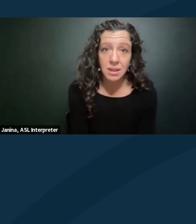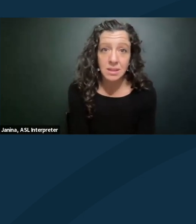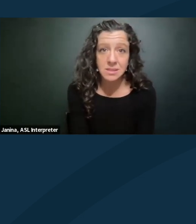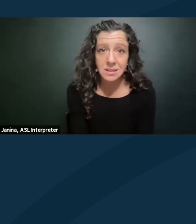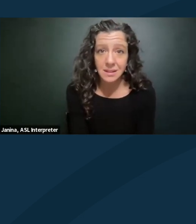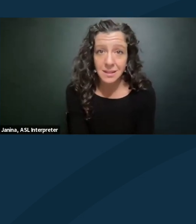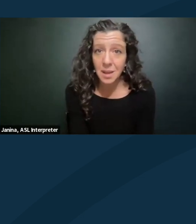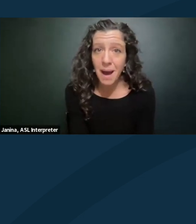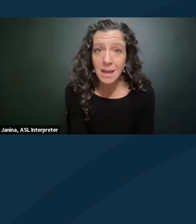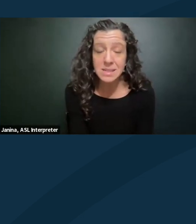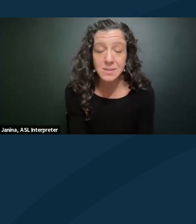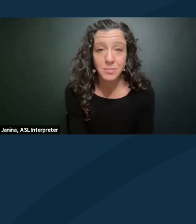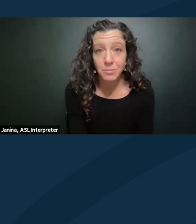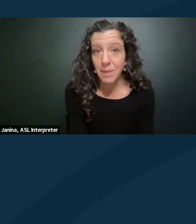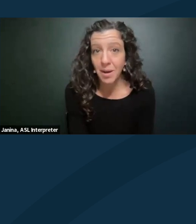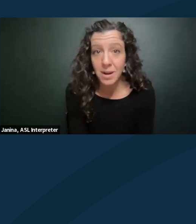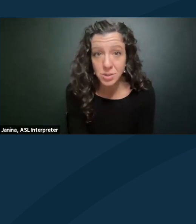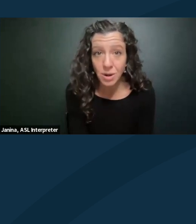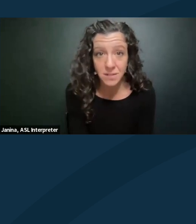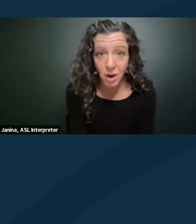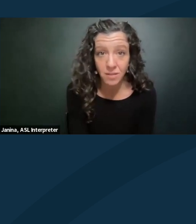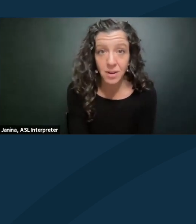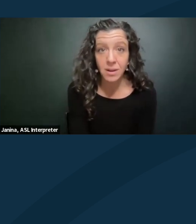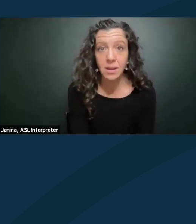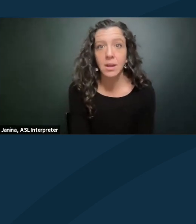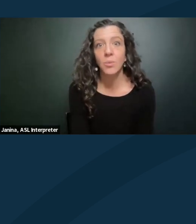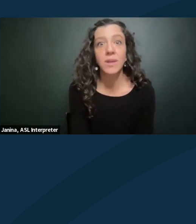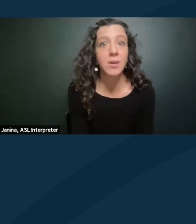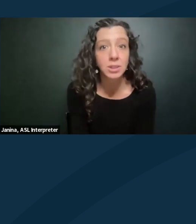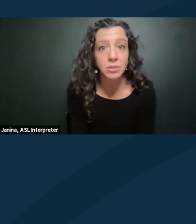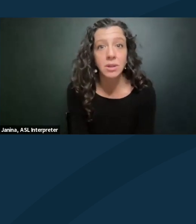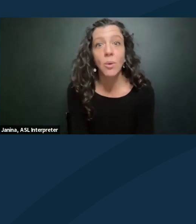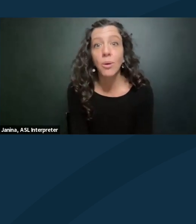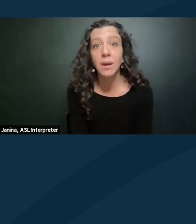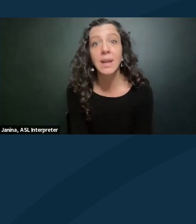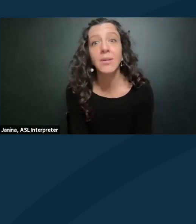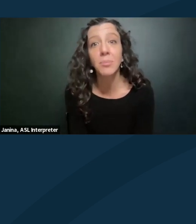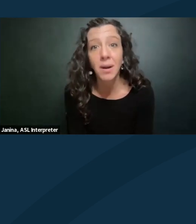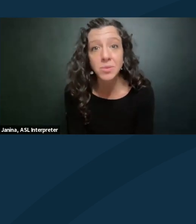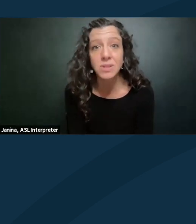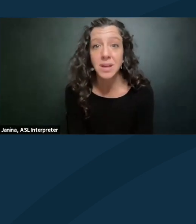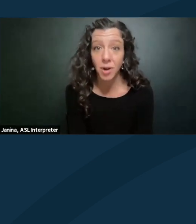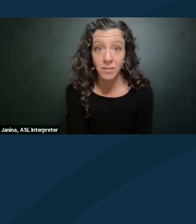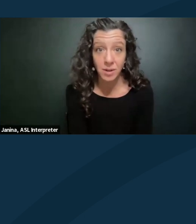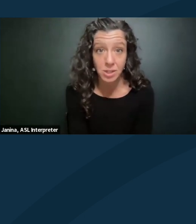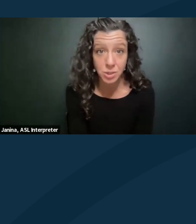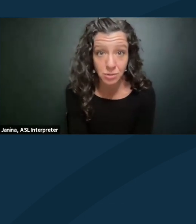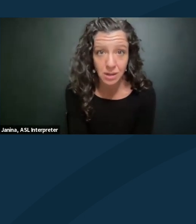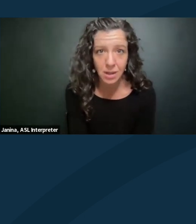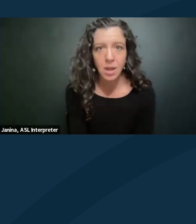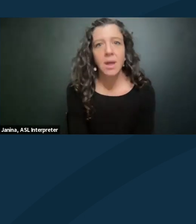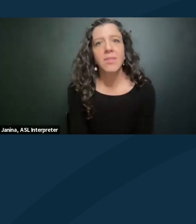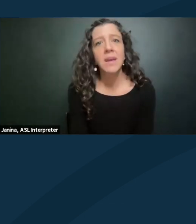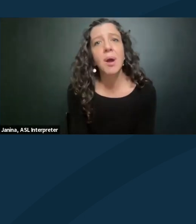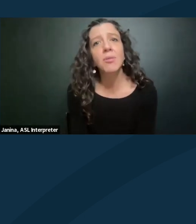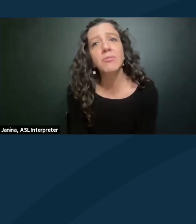with disabilities. That impacts parents who are deaf or hard of hearing with hearing children, or hearing parents with deaf or hard of hearing